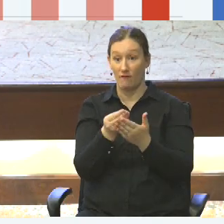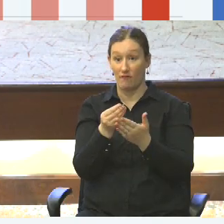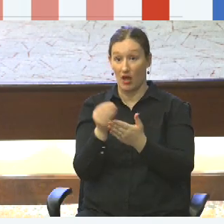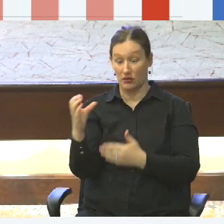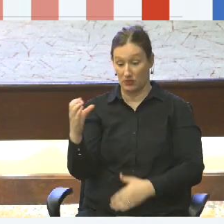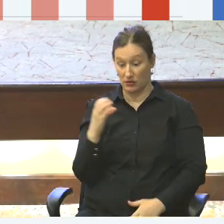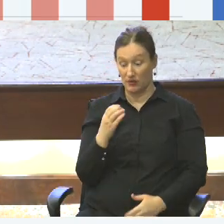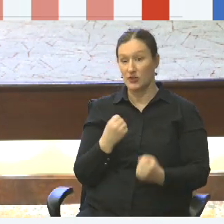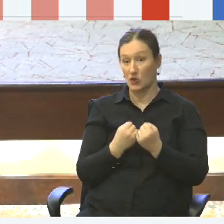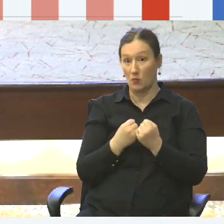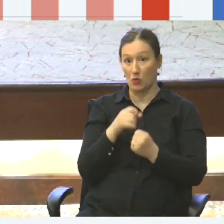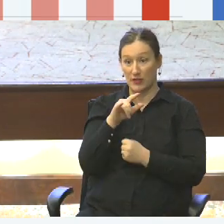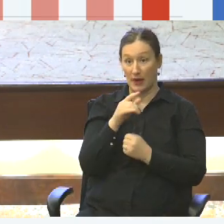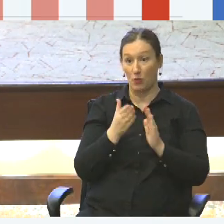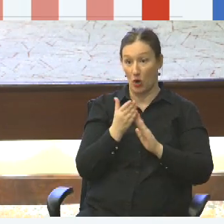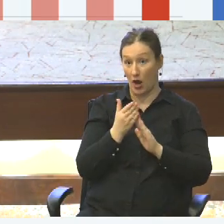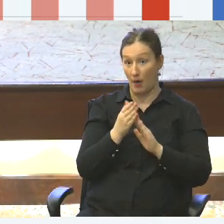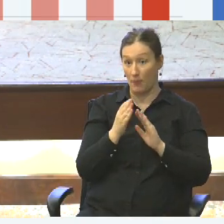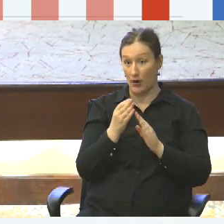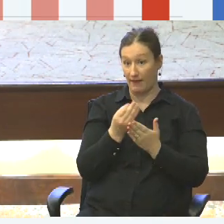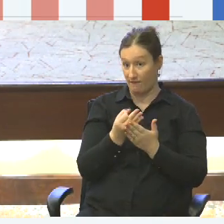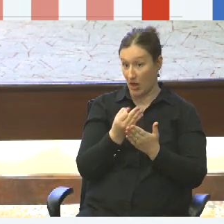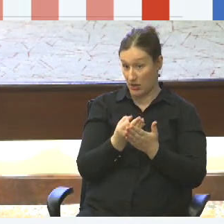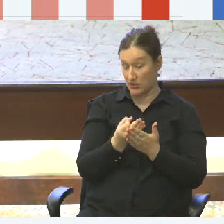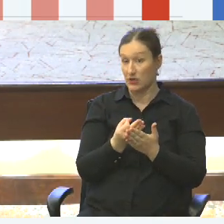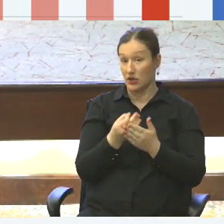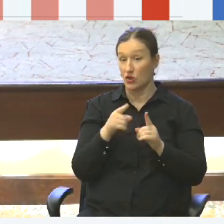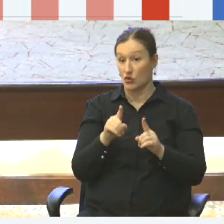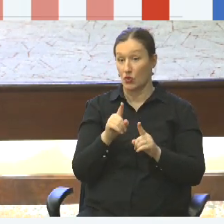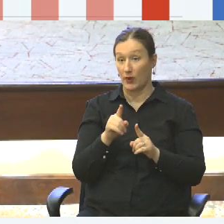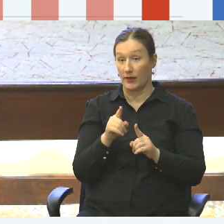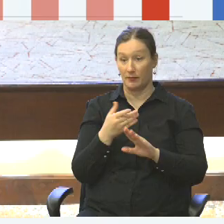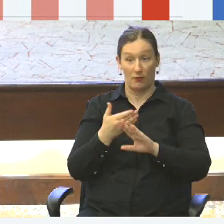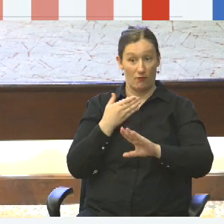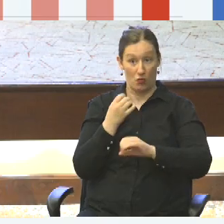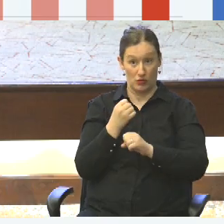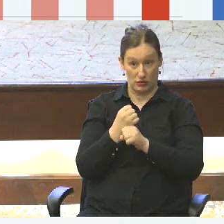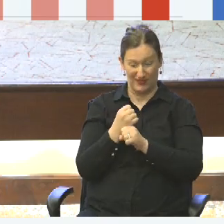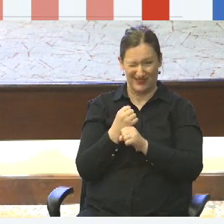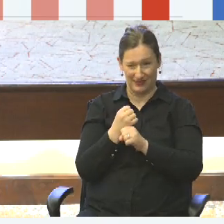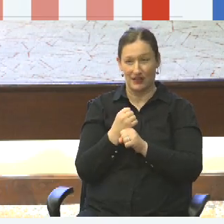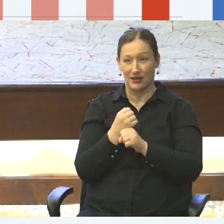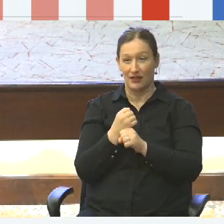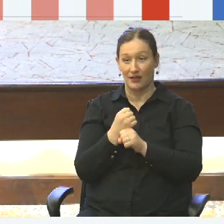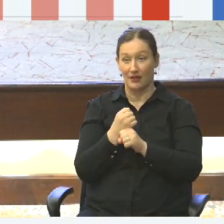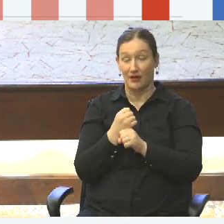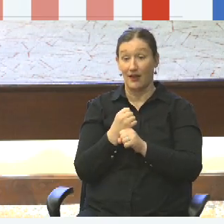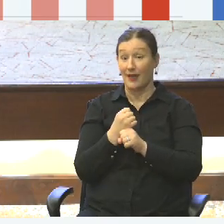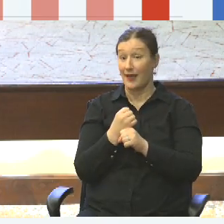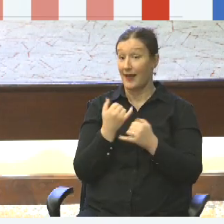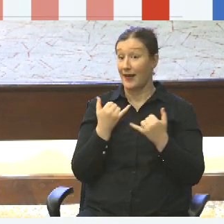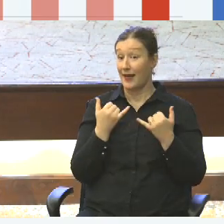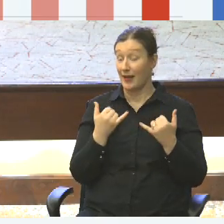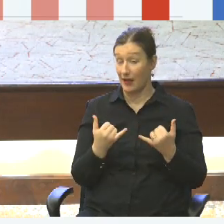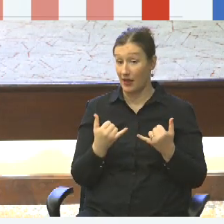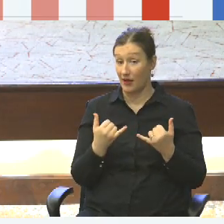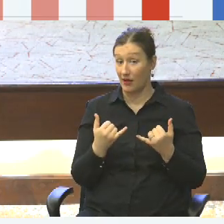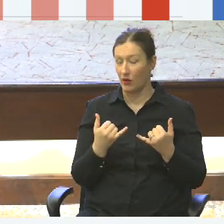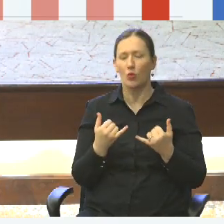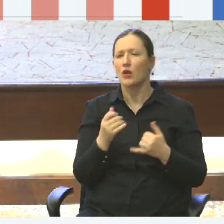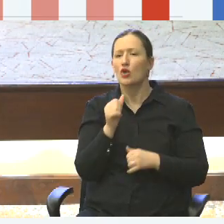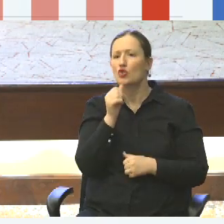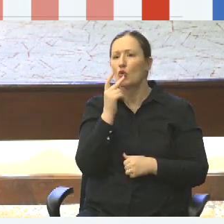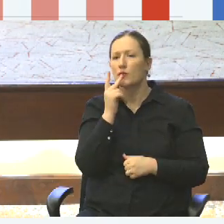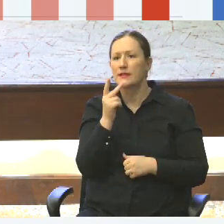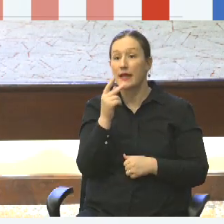that supported the airport operating fund during those years. While you don't see those